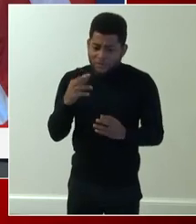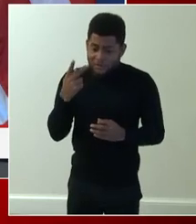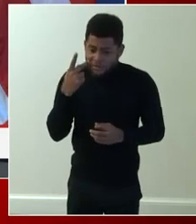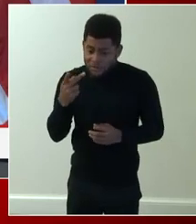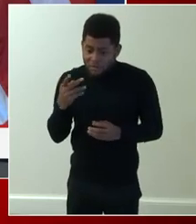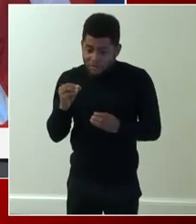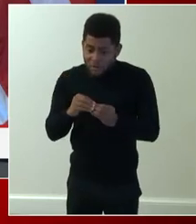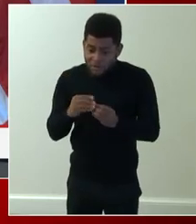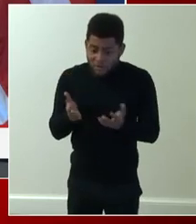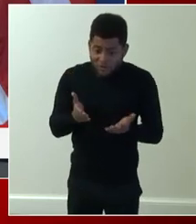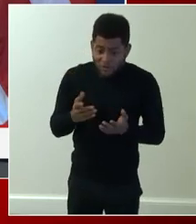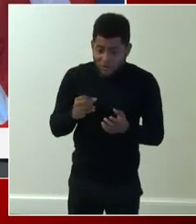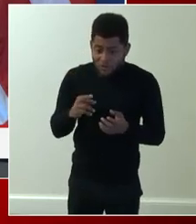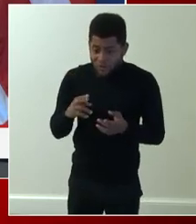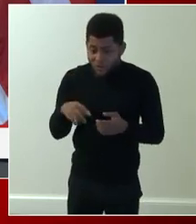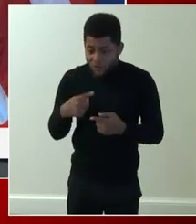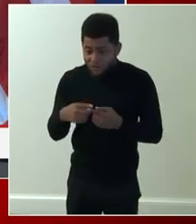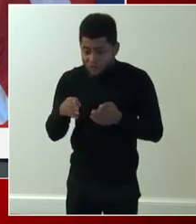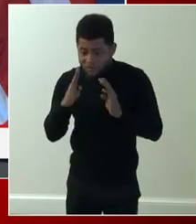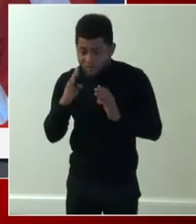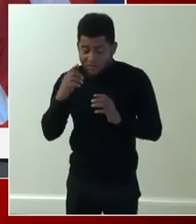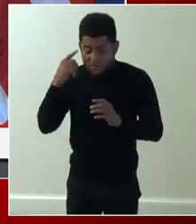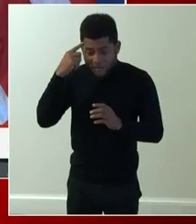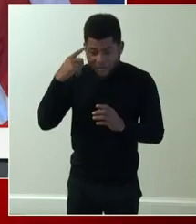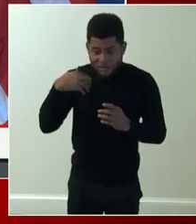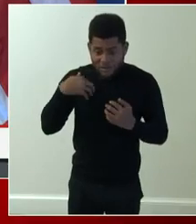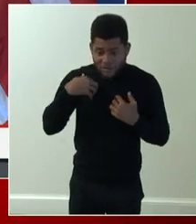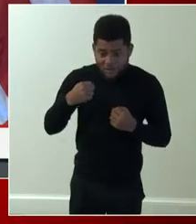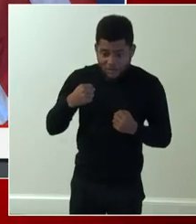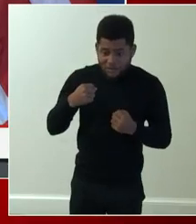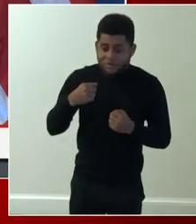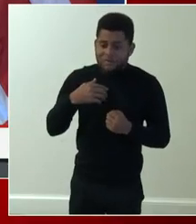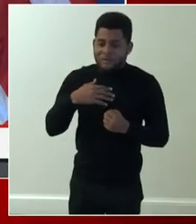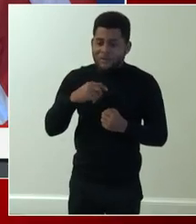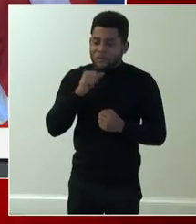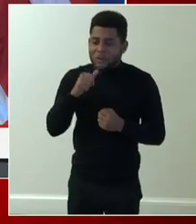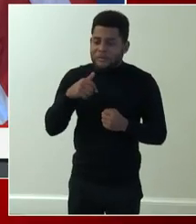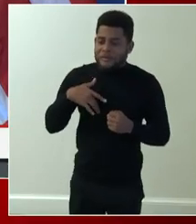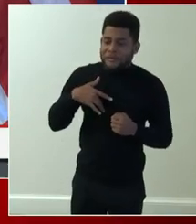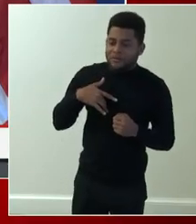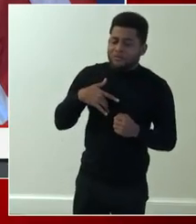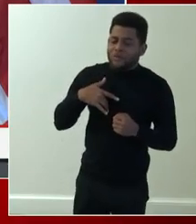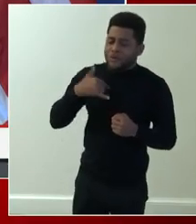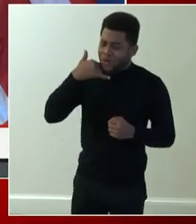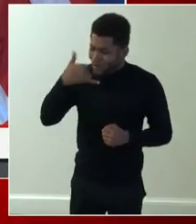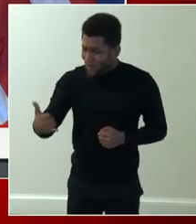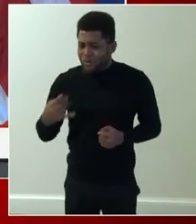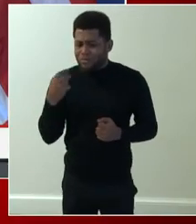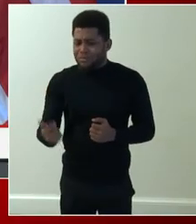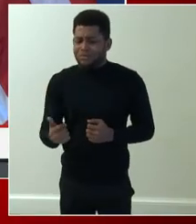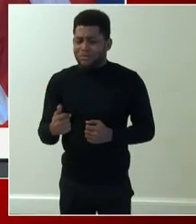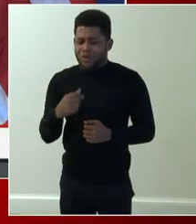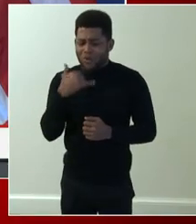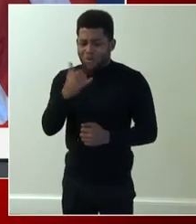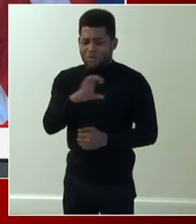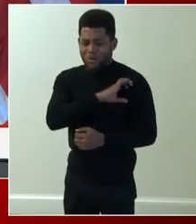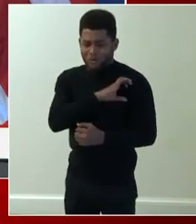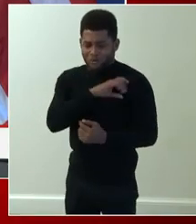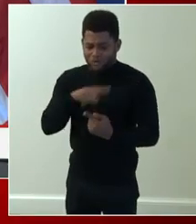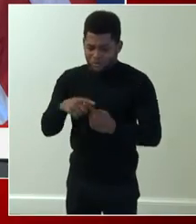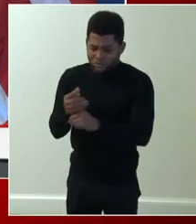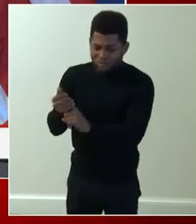or attention, either mental health or police, don't hesitate to call us. Anyone acting erratically that we